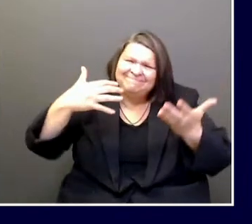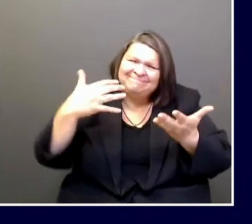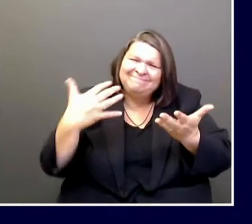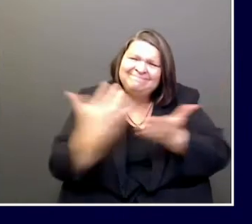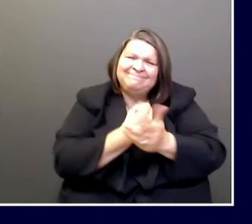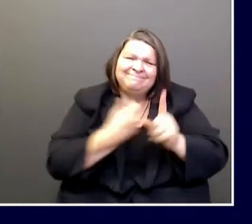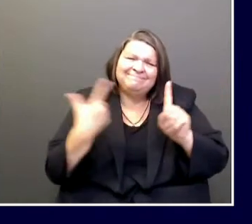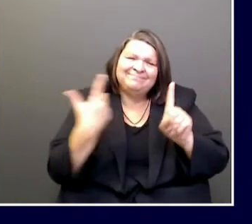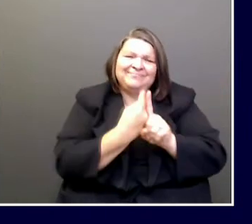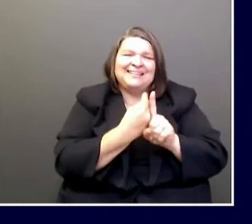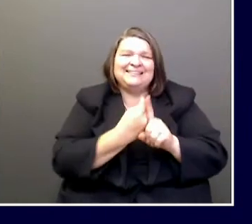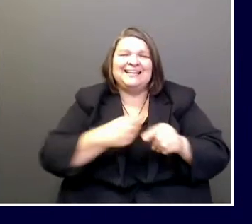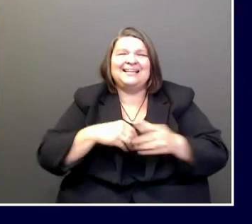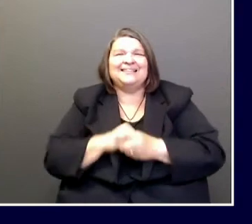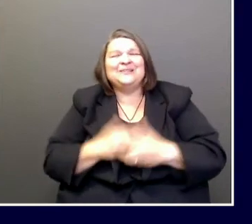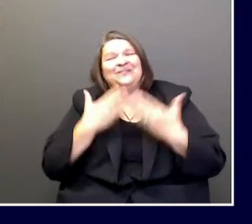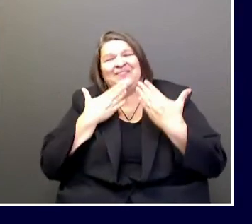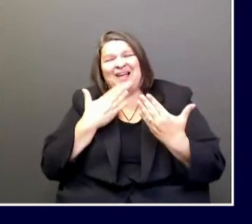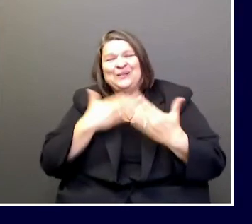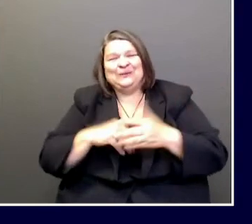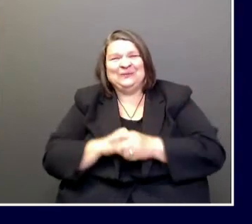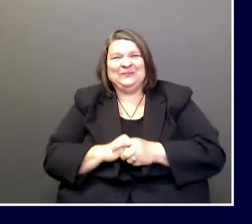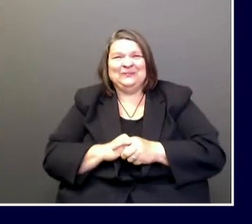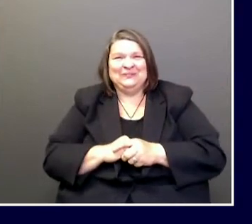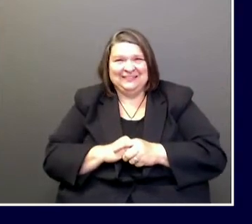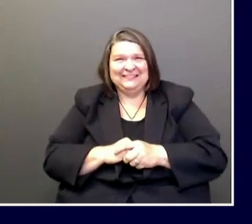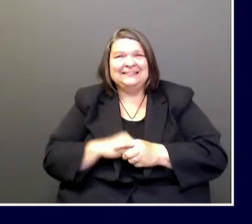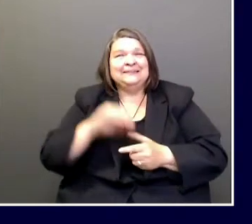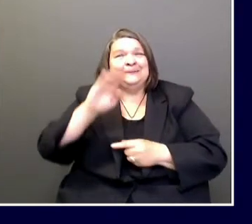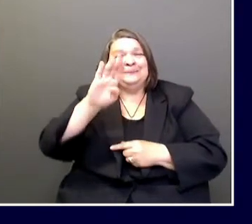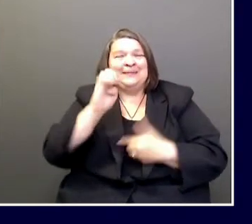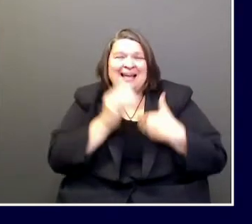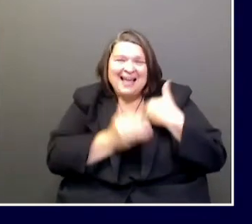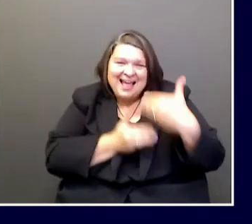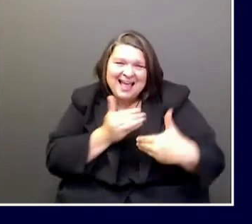Thank you all so much. Have a great afternoon. As always, be